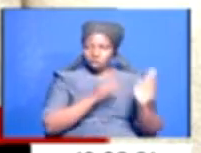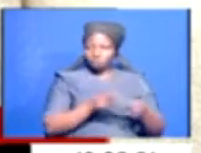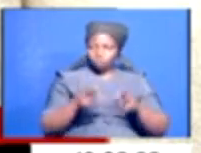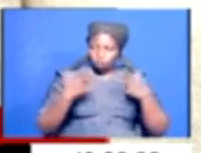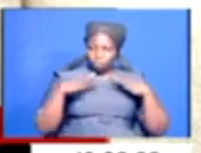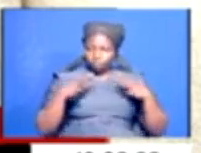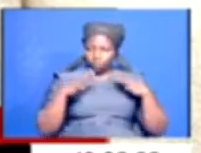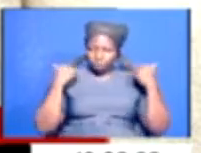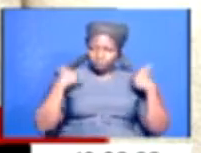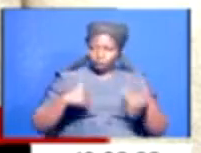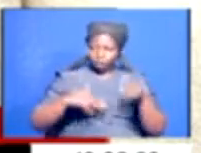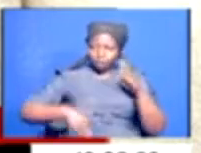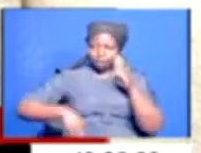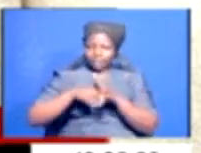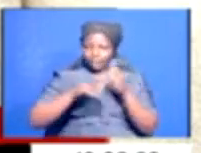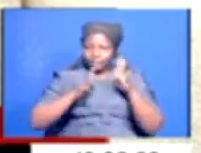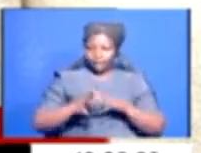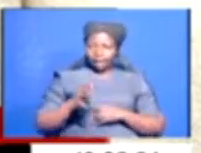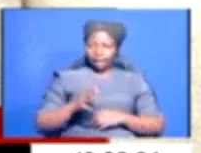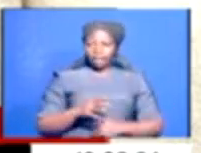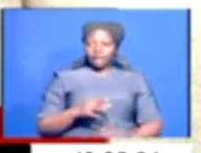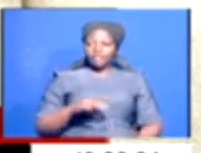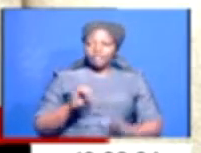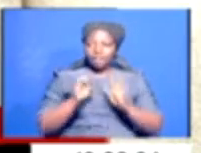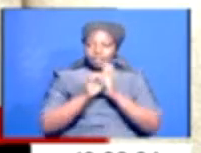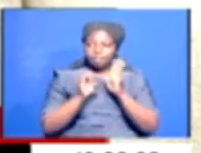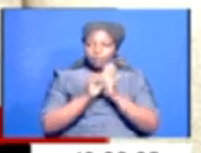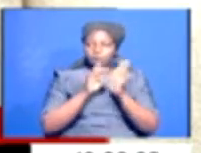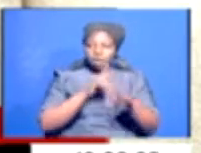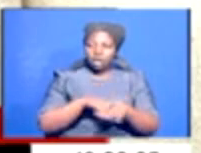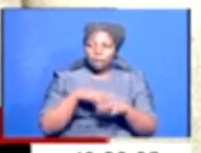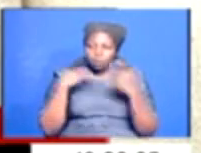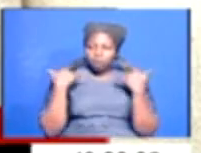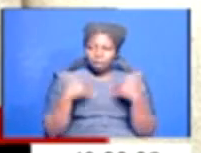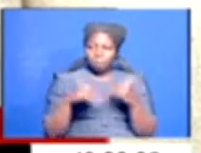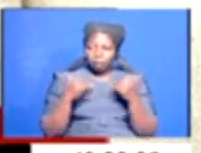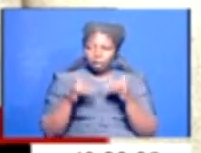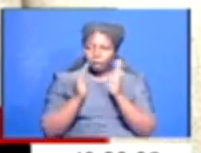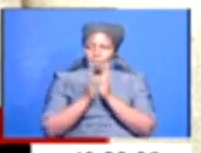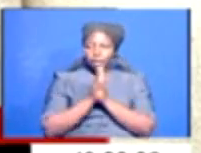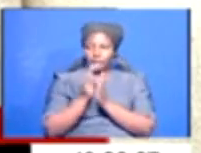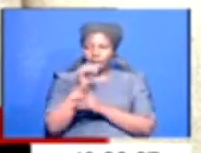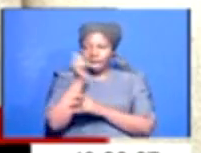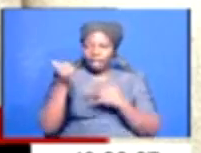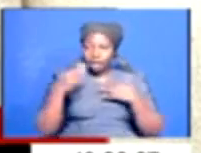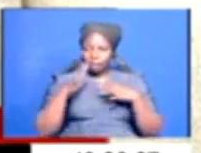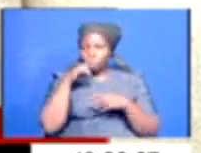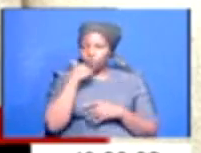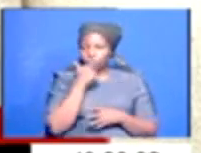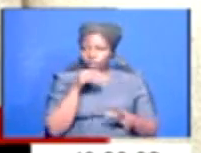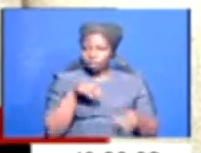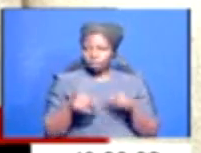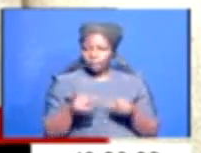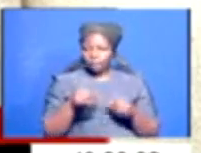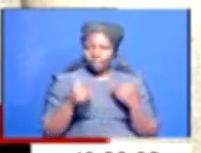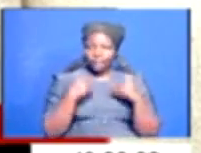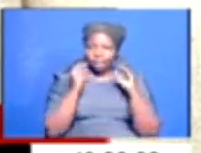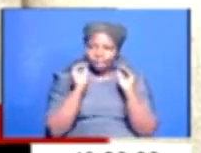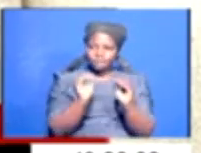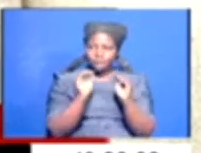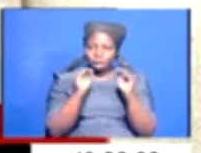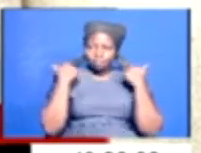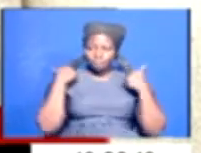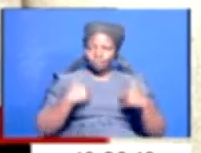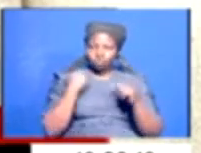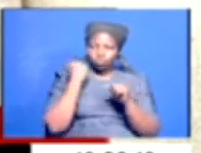like these guys from our airport bodies. Yes. So I do striking. But when we